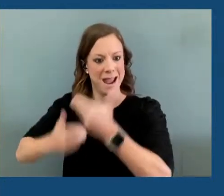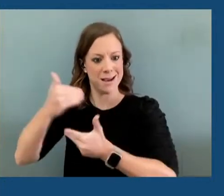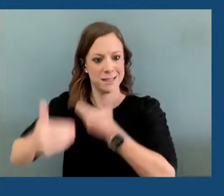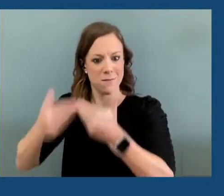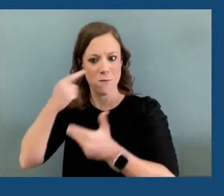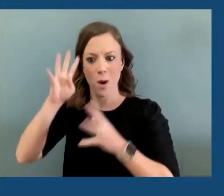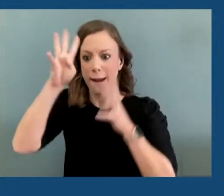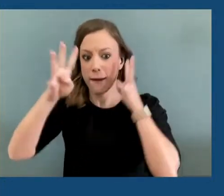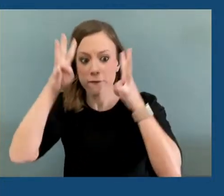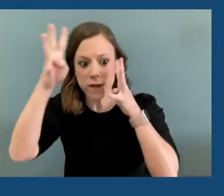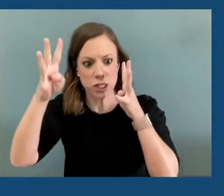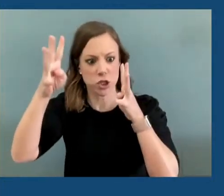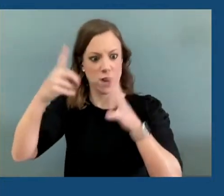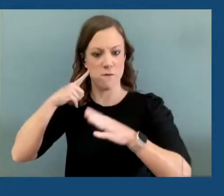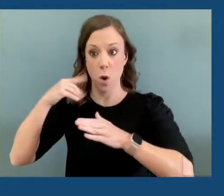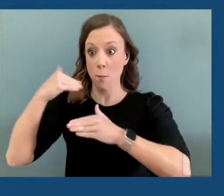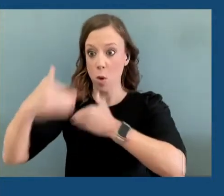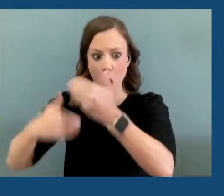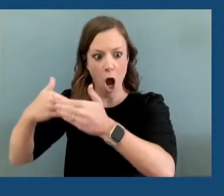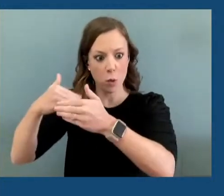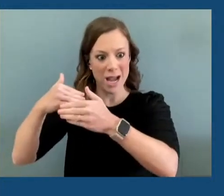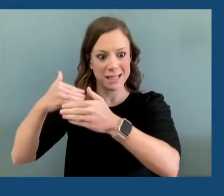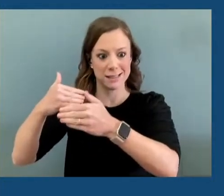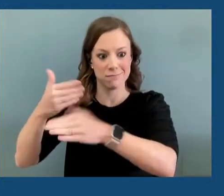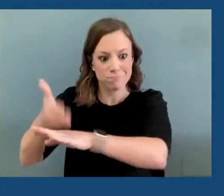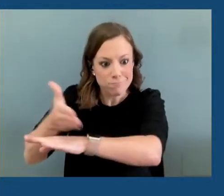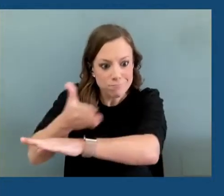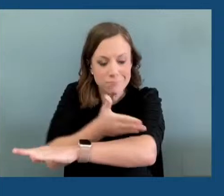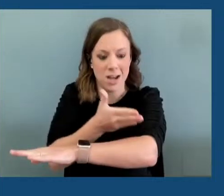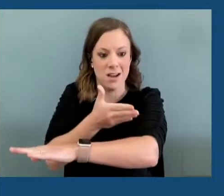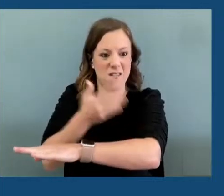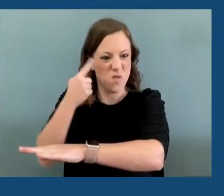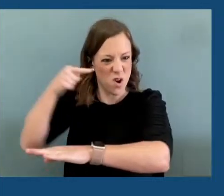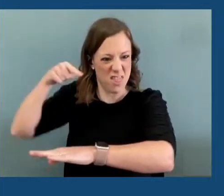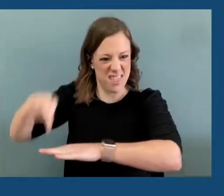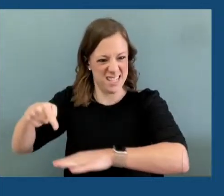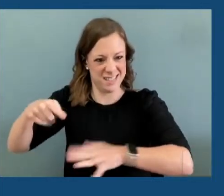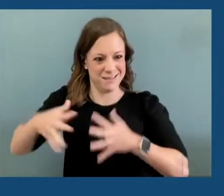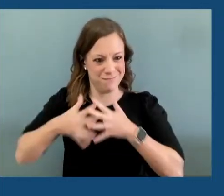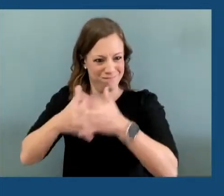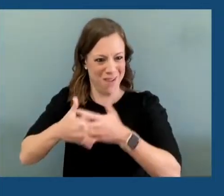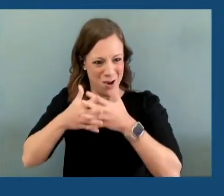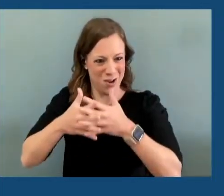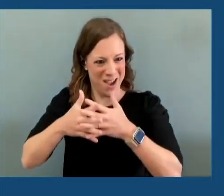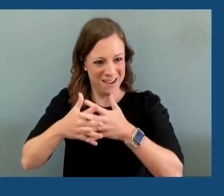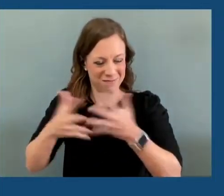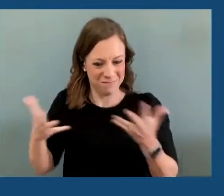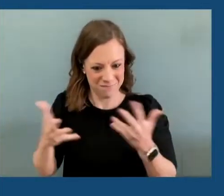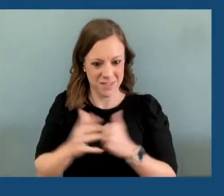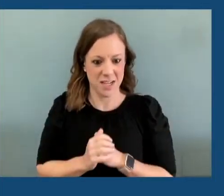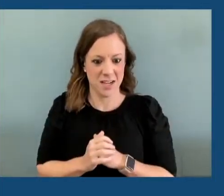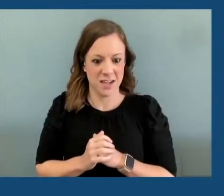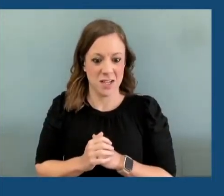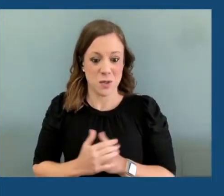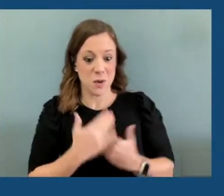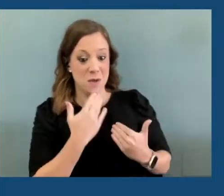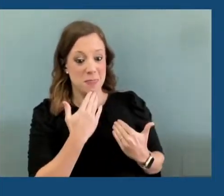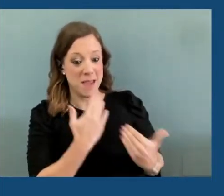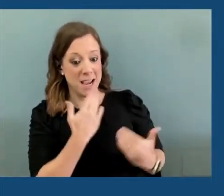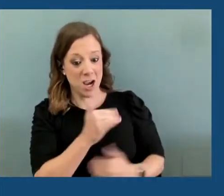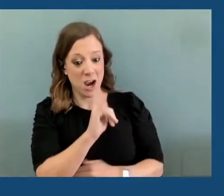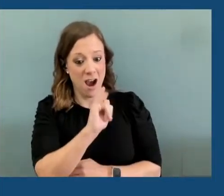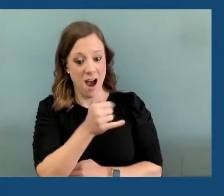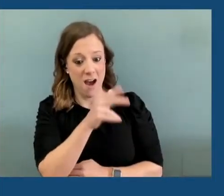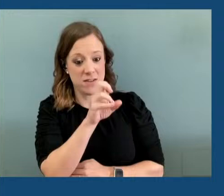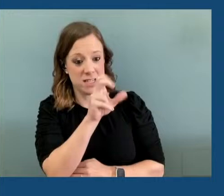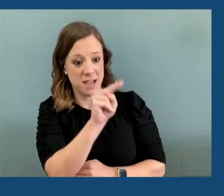our country. So I want to thank some individuals. Dr. Javier Rodriguez. This is here for a